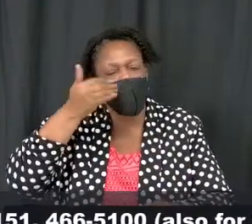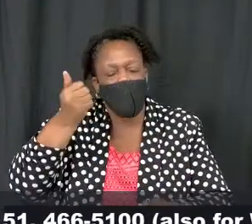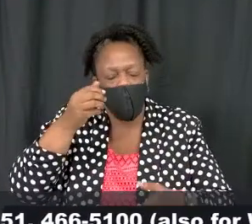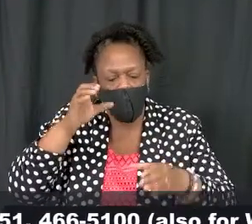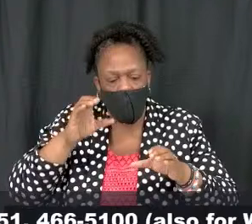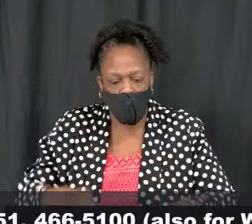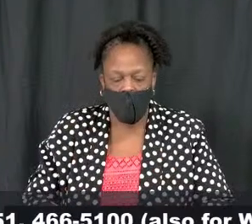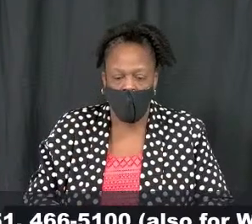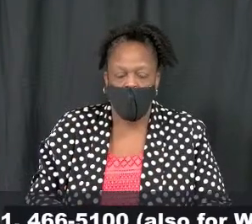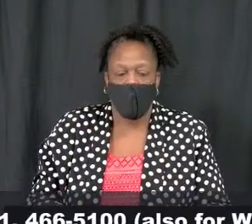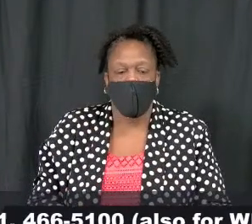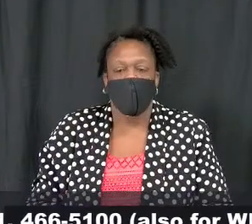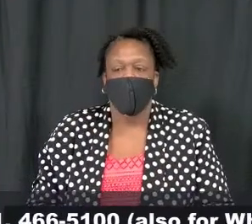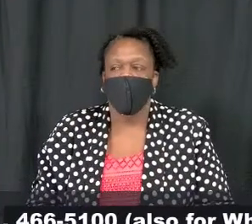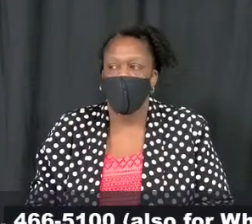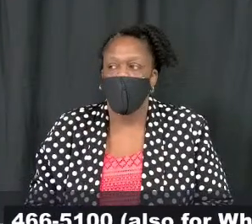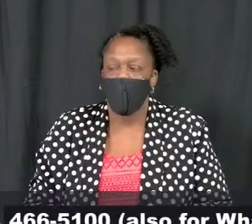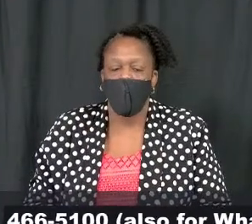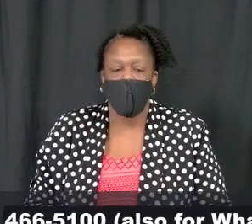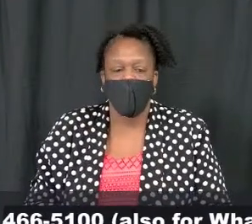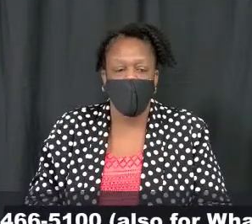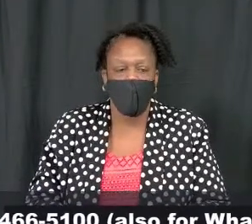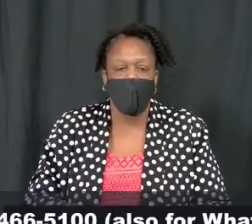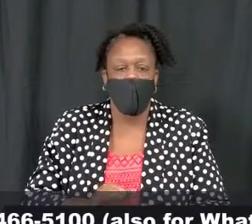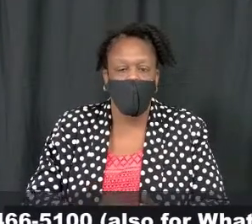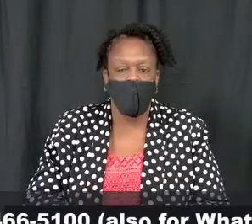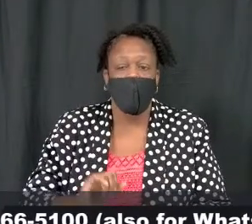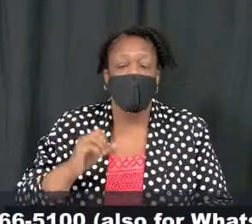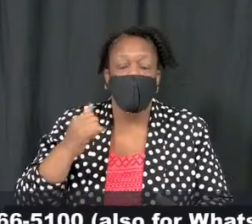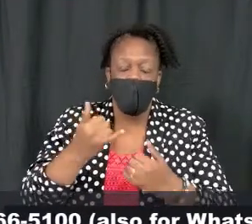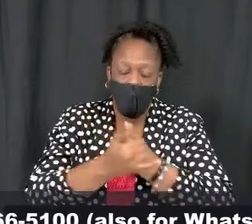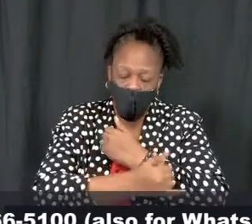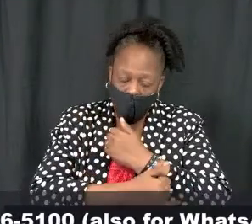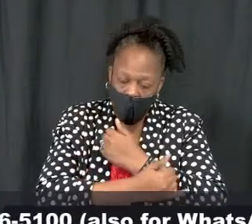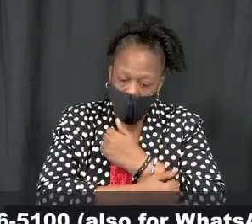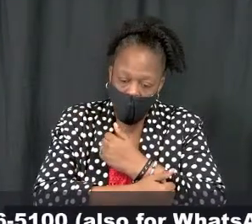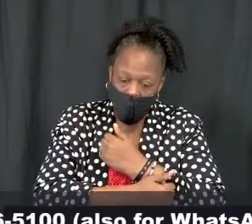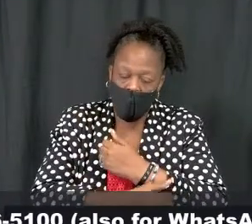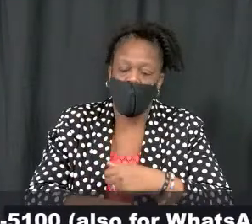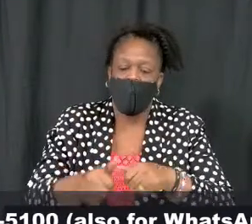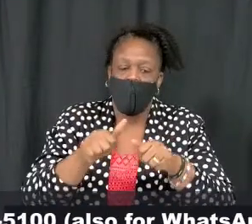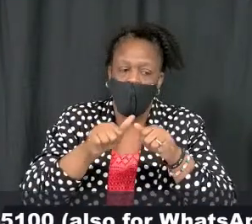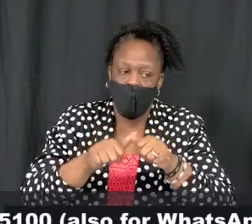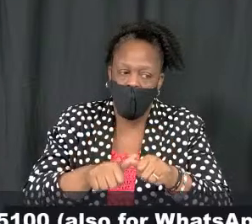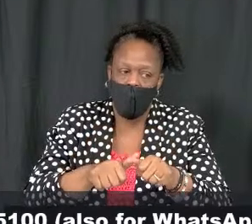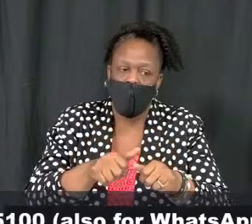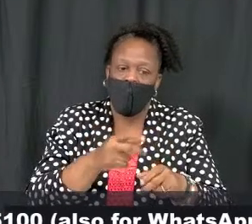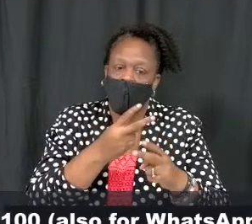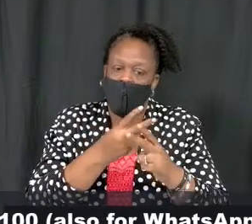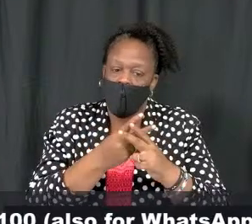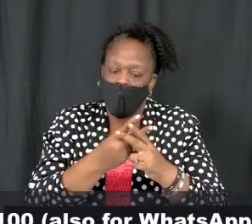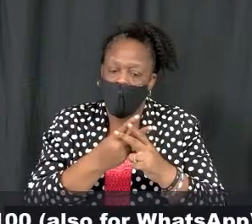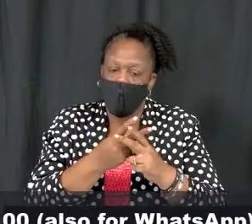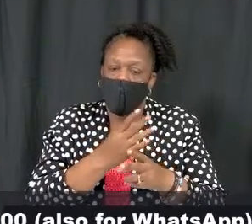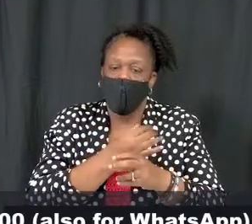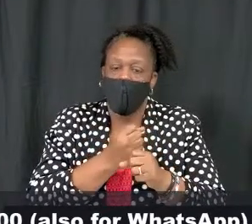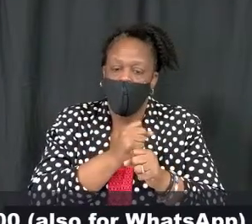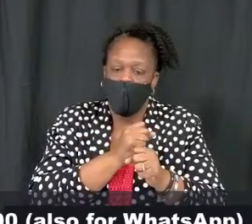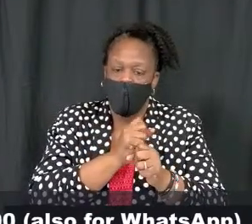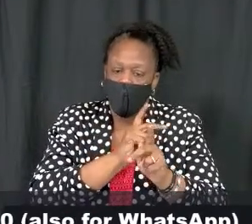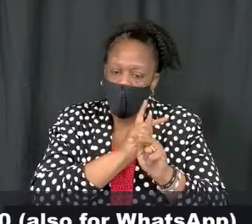as we could so that our country is kept safe and